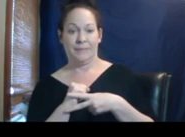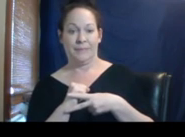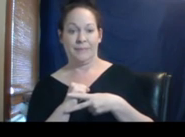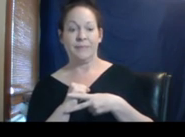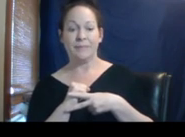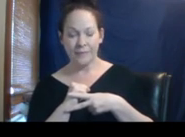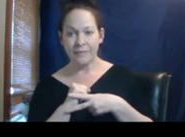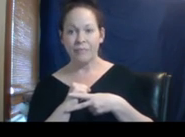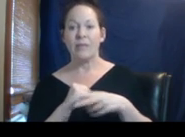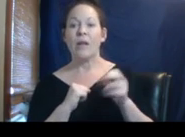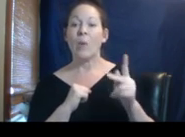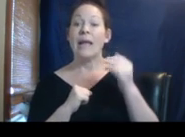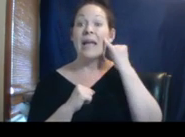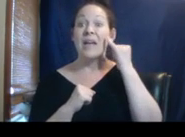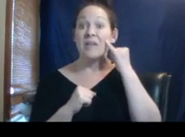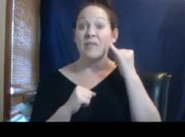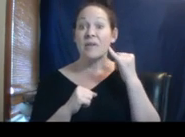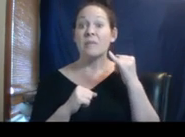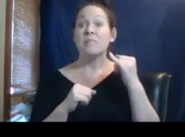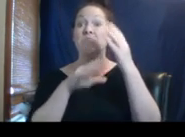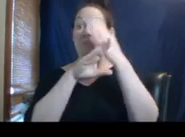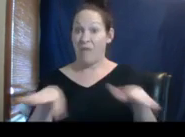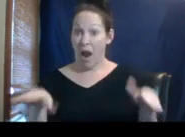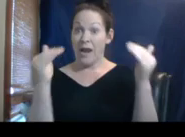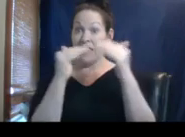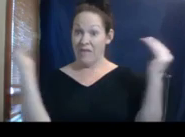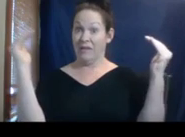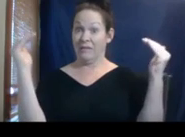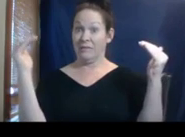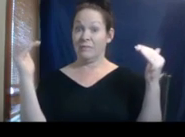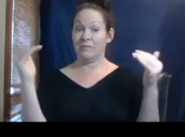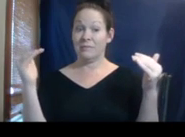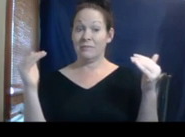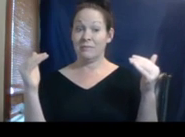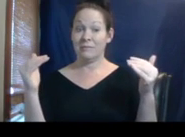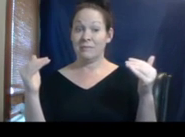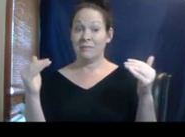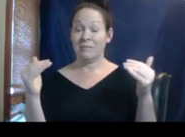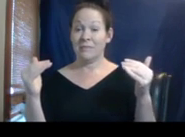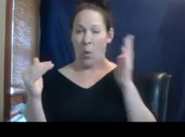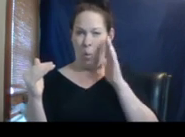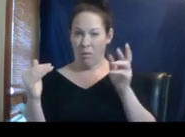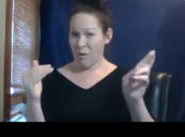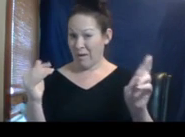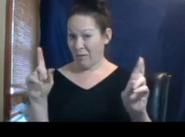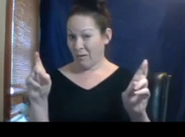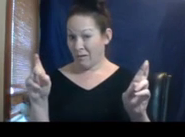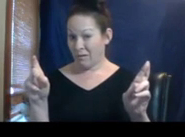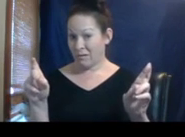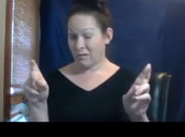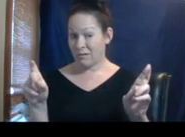So if I divide something and it goes in evenly, what is the remainder?